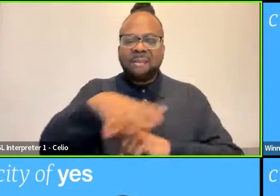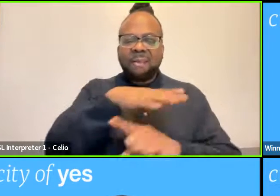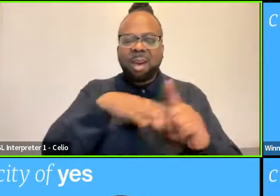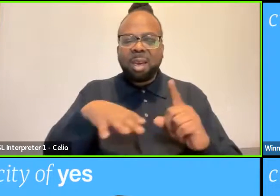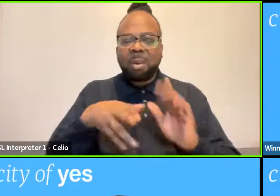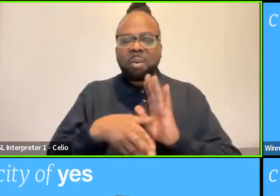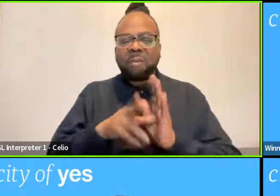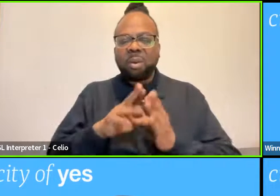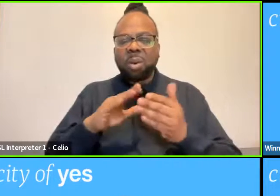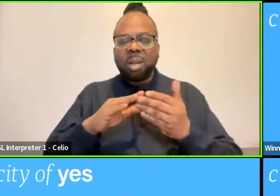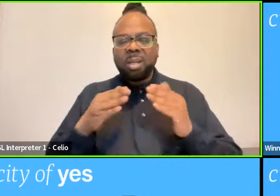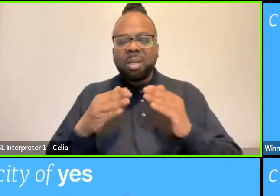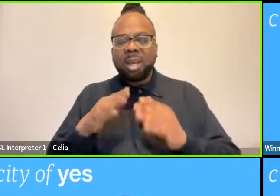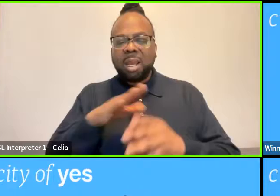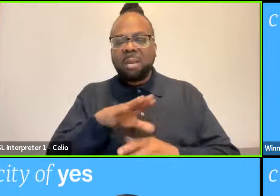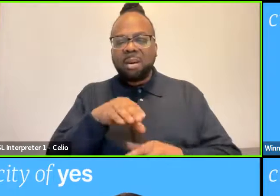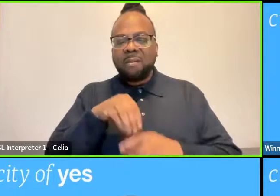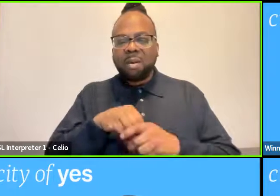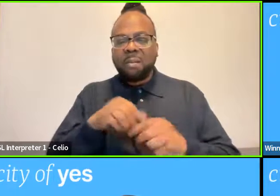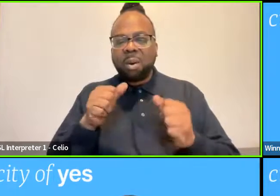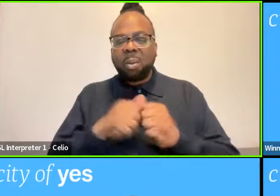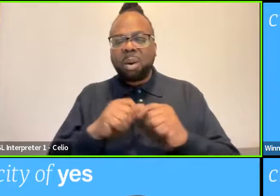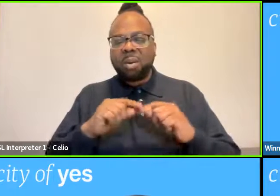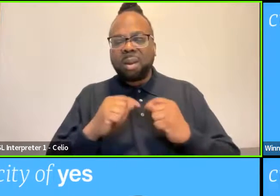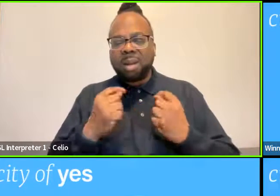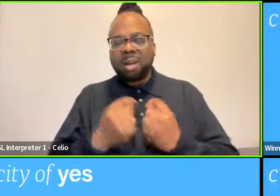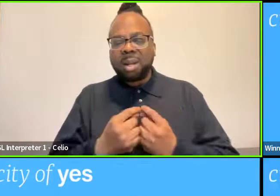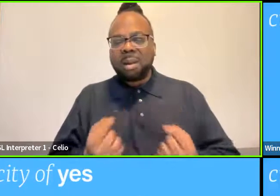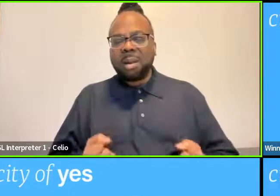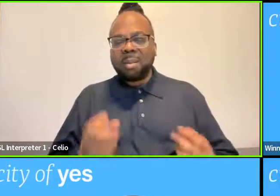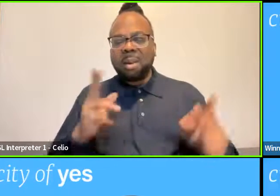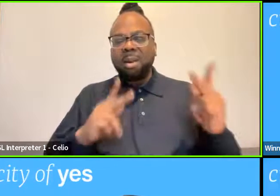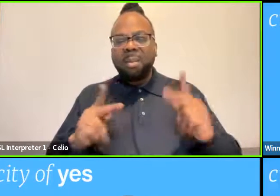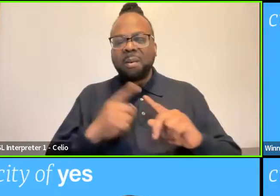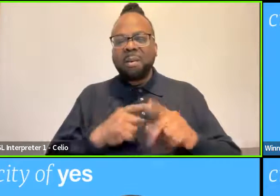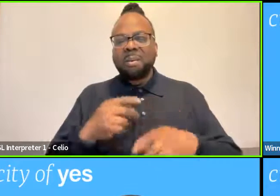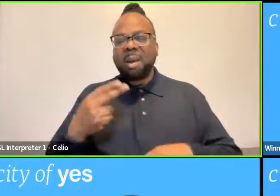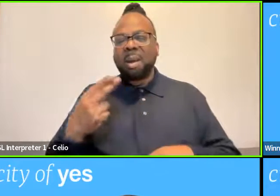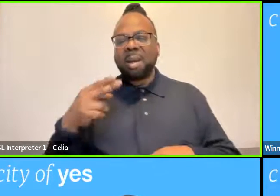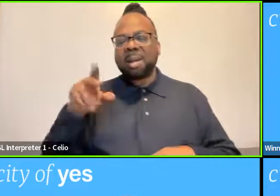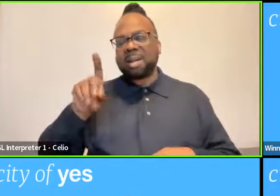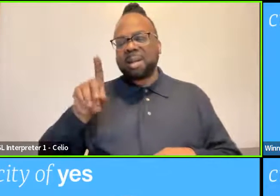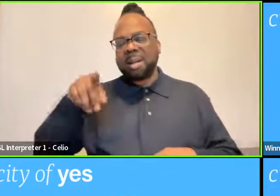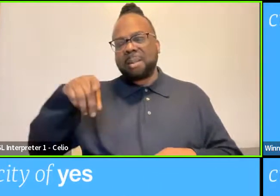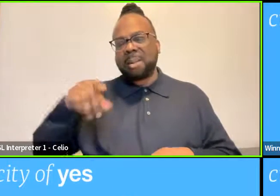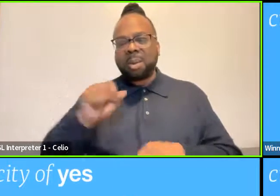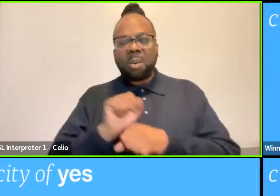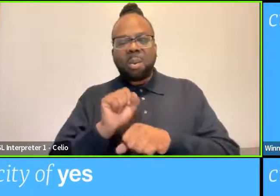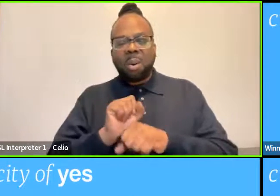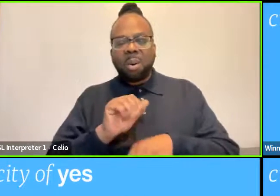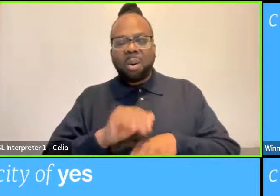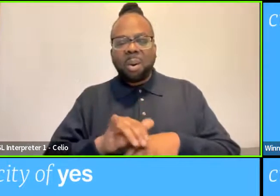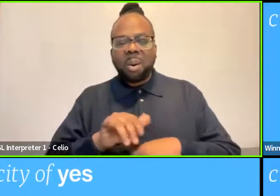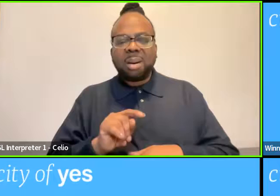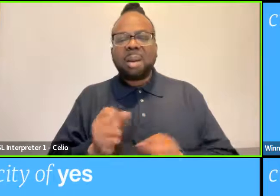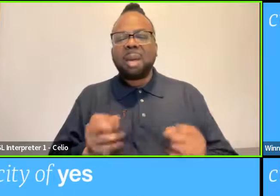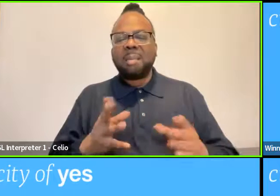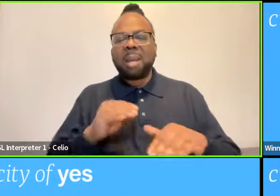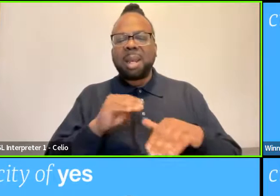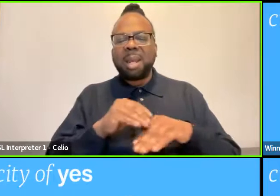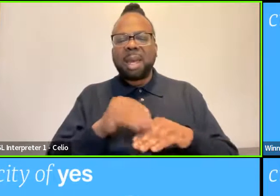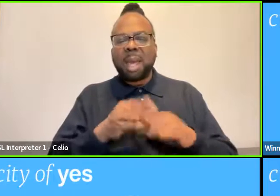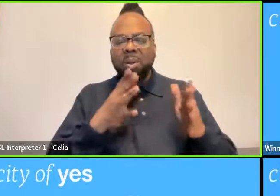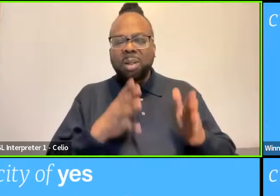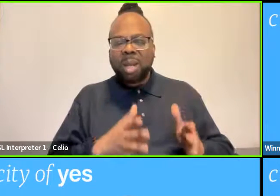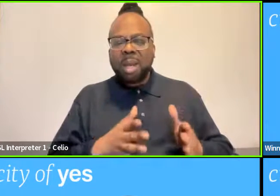ever engaged in, with a team of dozens of folks from HPD working on it, with a number of consultants